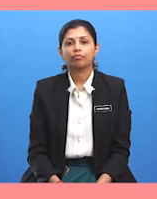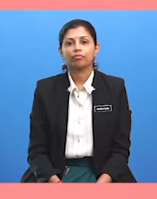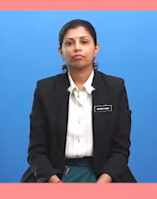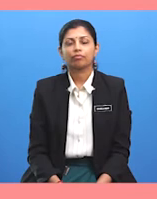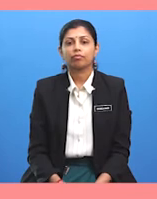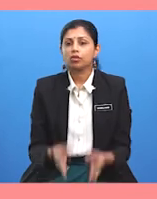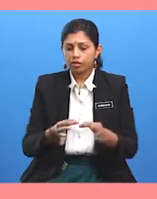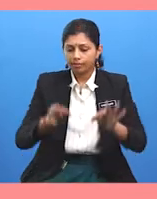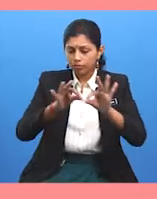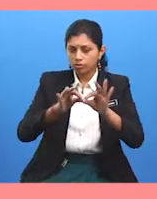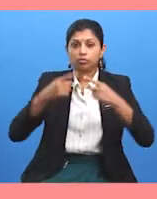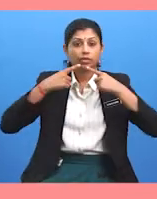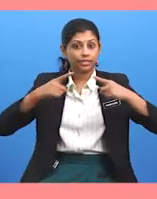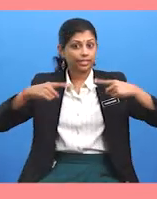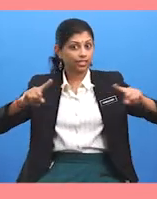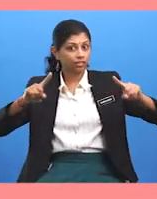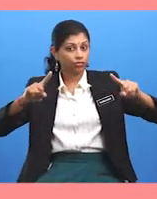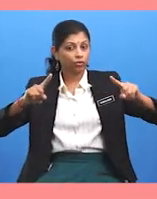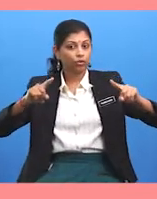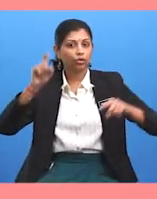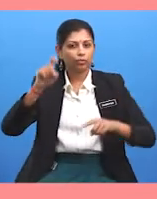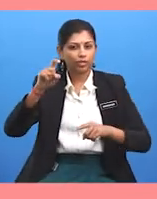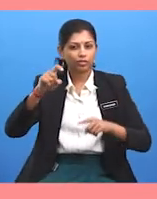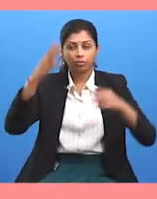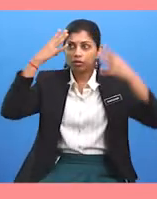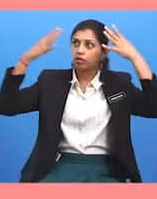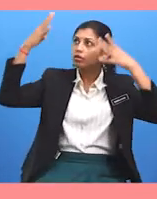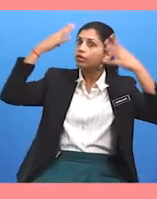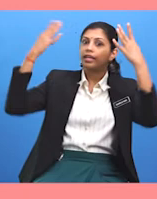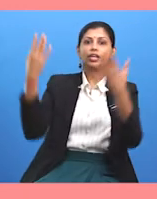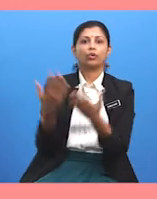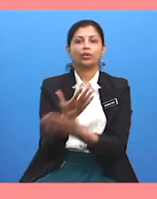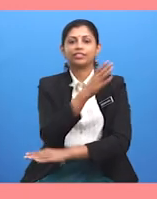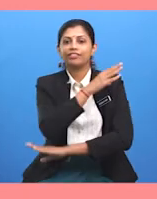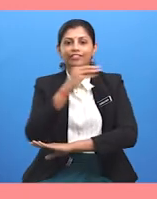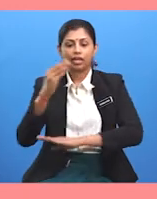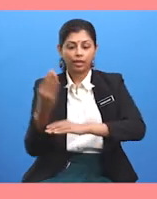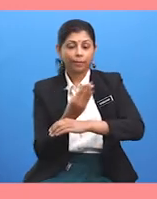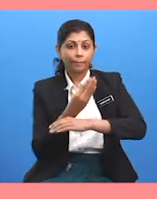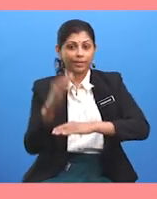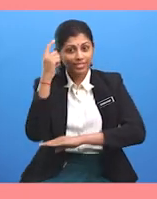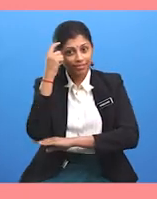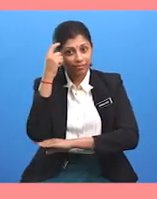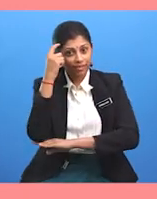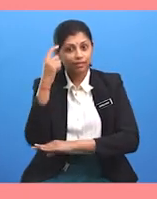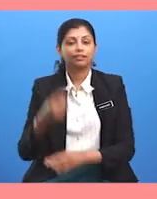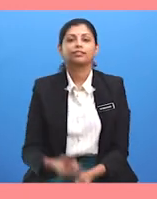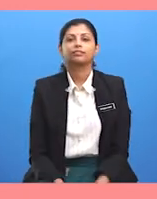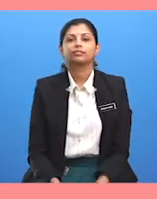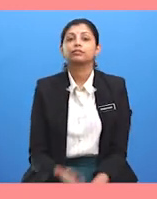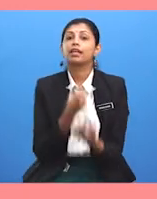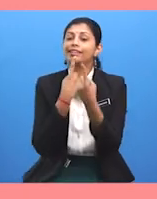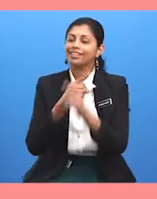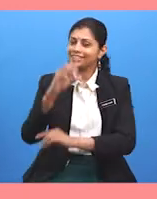be successful, one needs to be innovative and business-minded. So, the answer